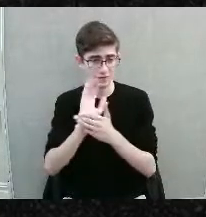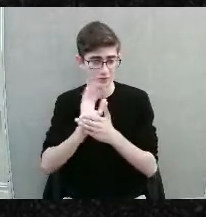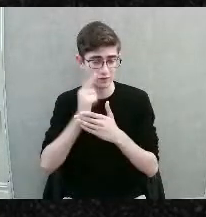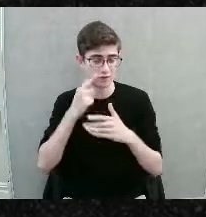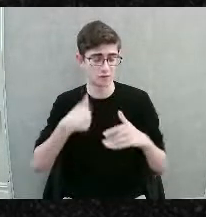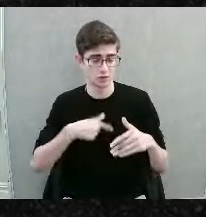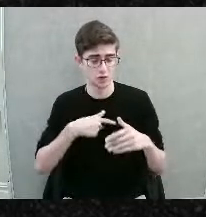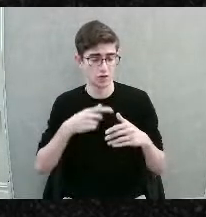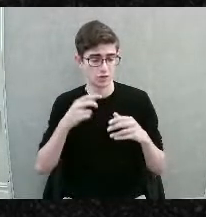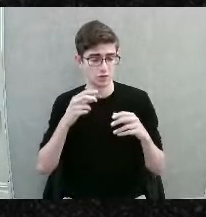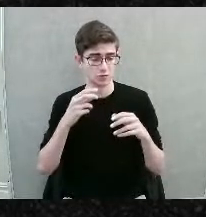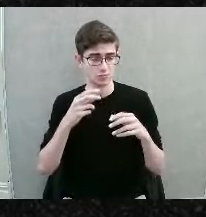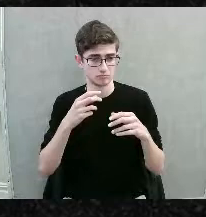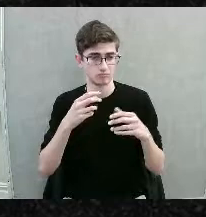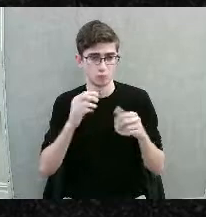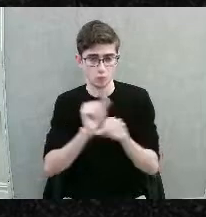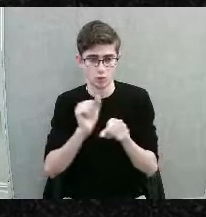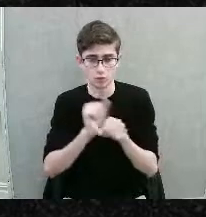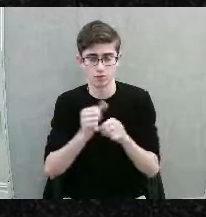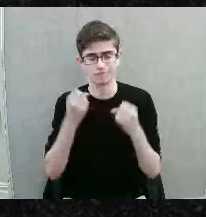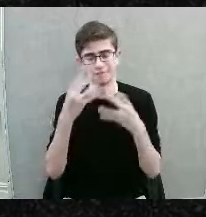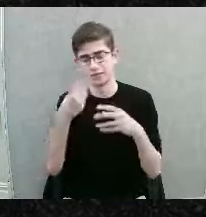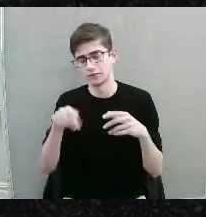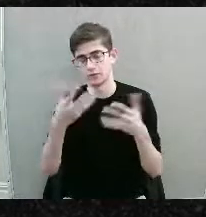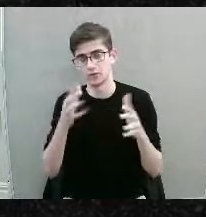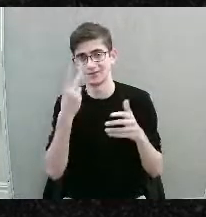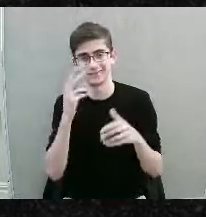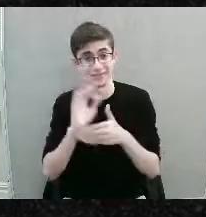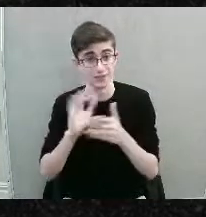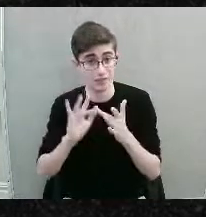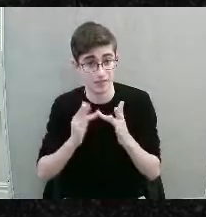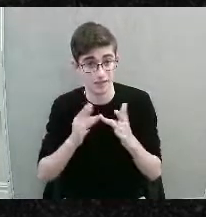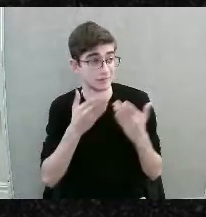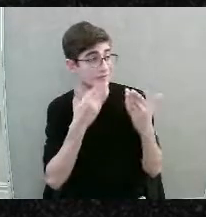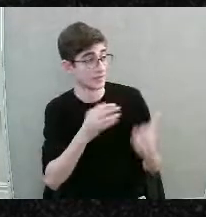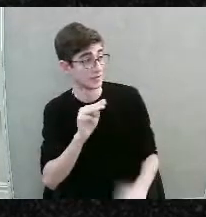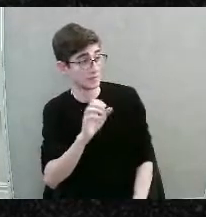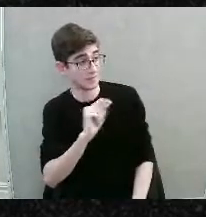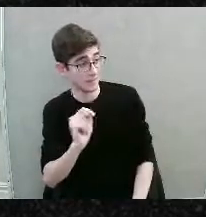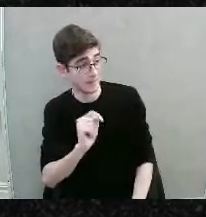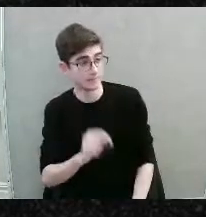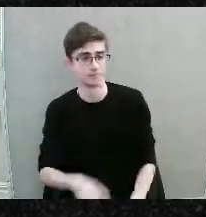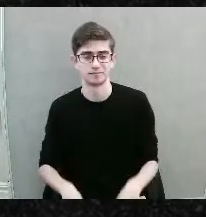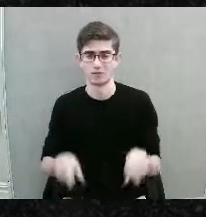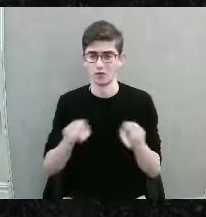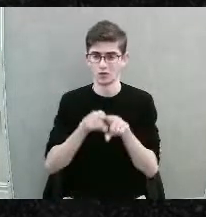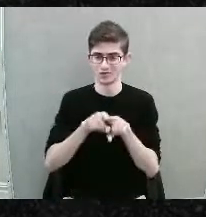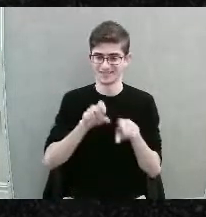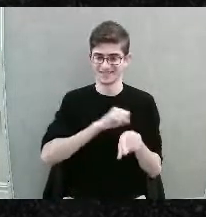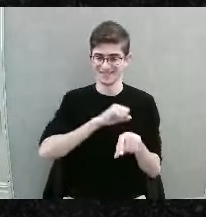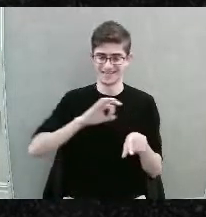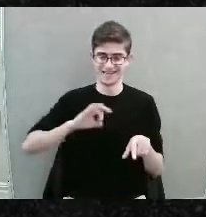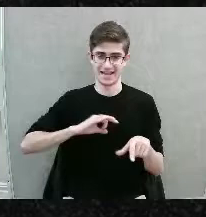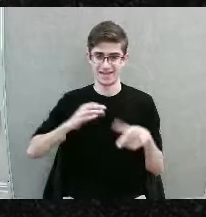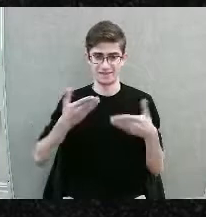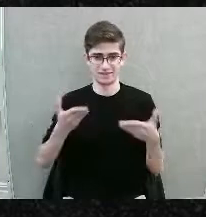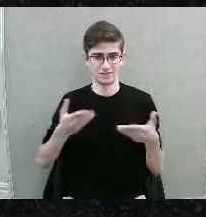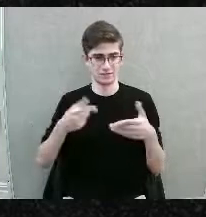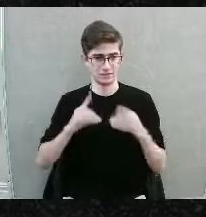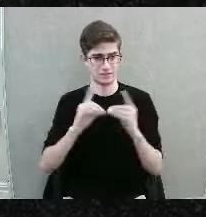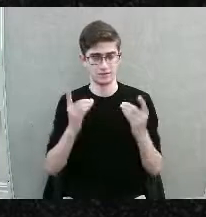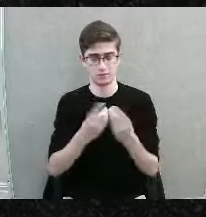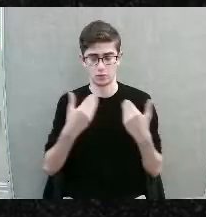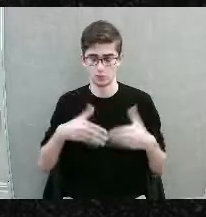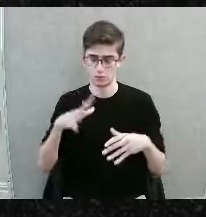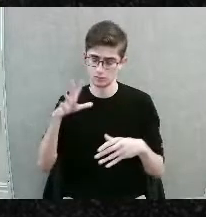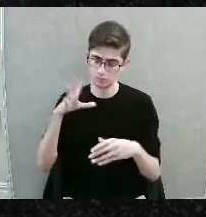issue. So thank you to Matt. The BCRW staff as a whole has been deeply involved.